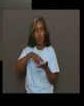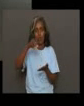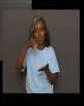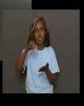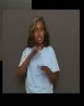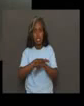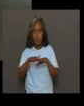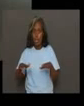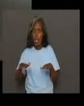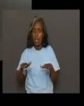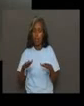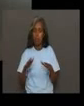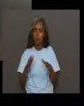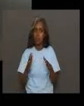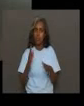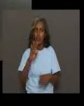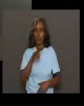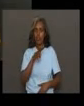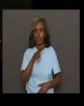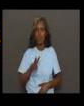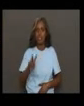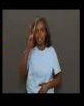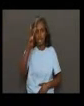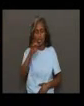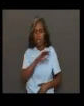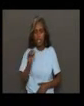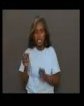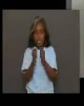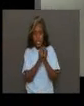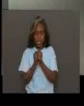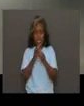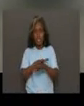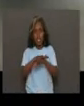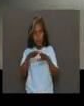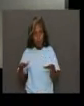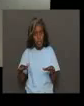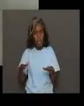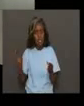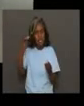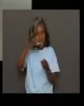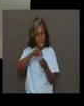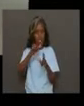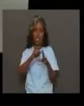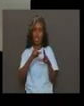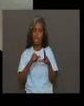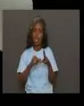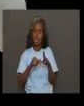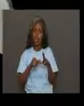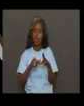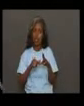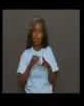plane will be vertical. When the intersecting plane is at an